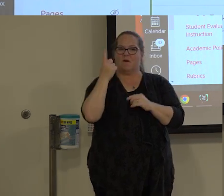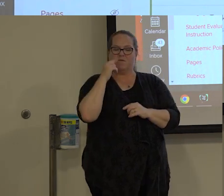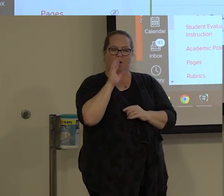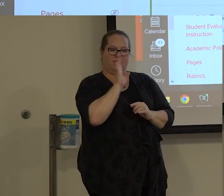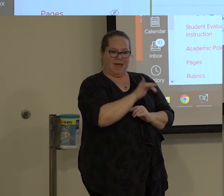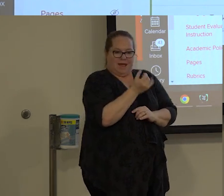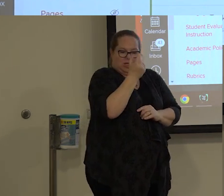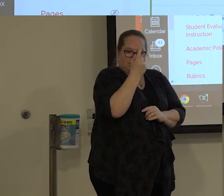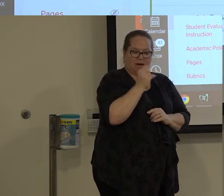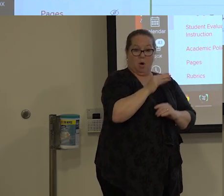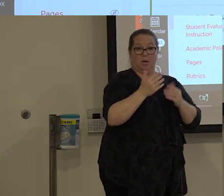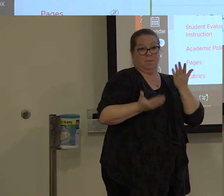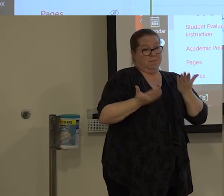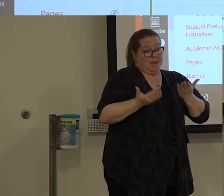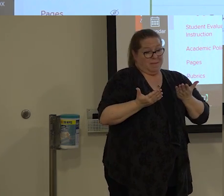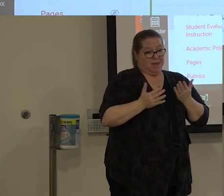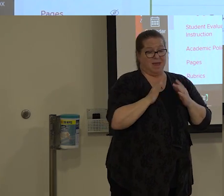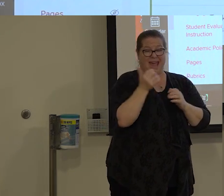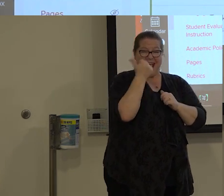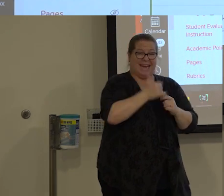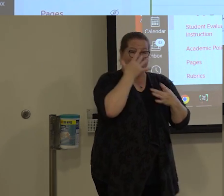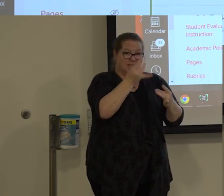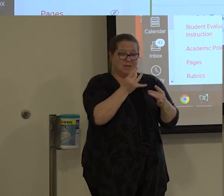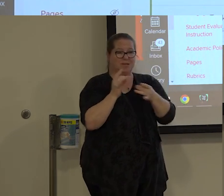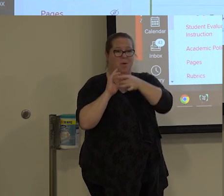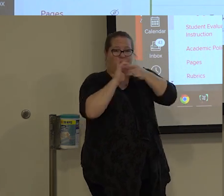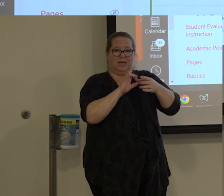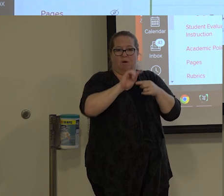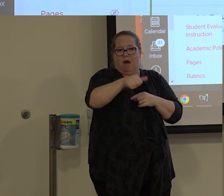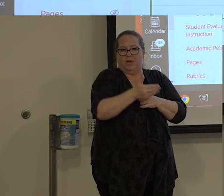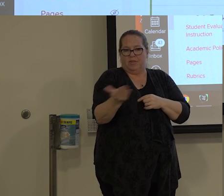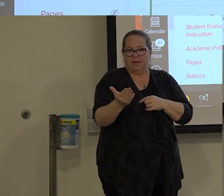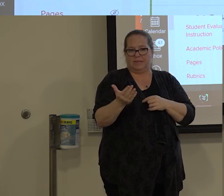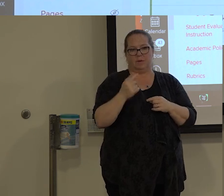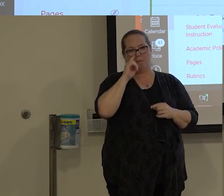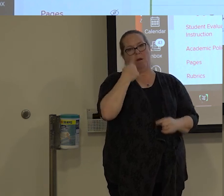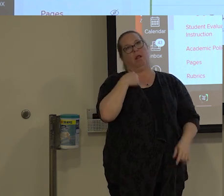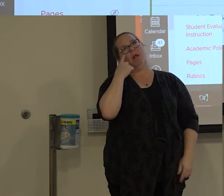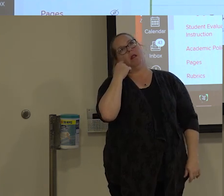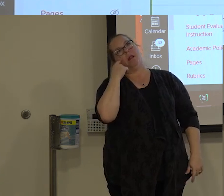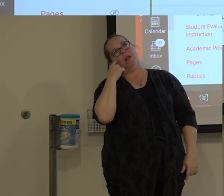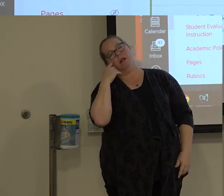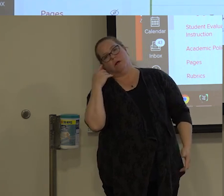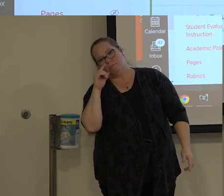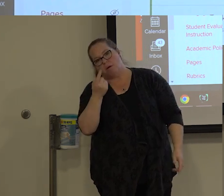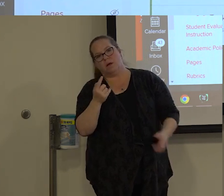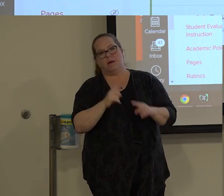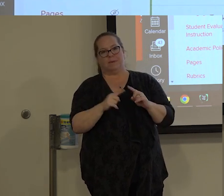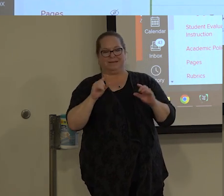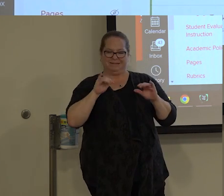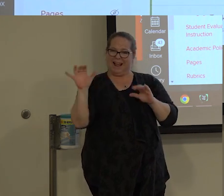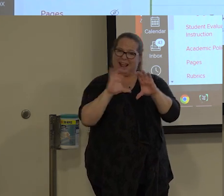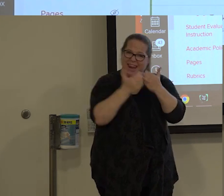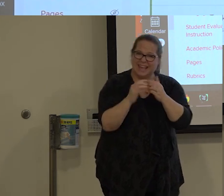fuller understanding, or perhaps just any degree of interest whatsoever regarding things that otherwise would bore me to tears. I think it primarily comes down to that. In class,